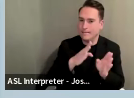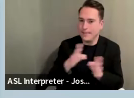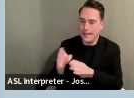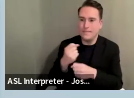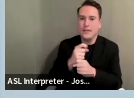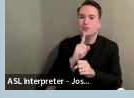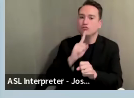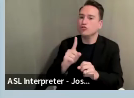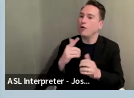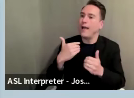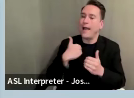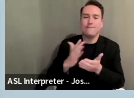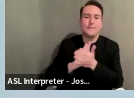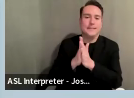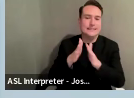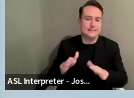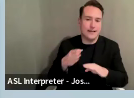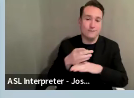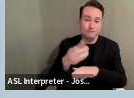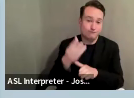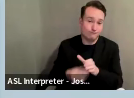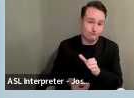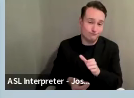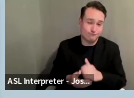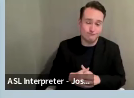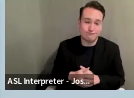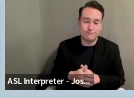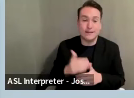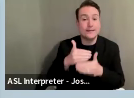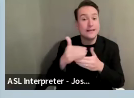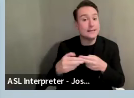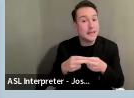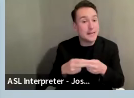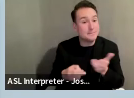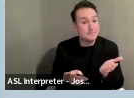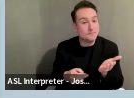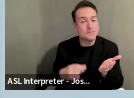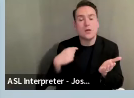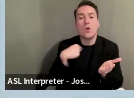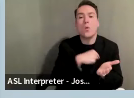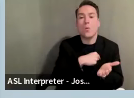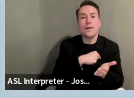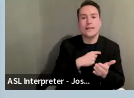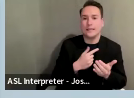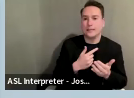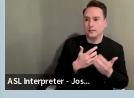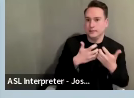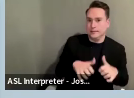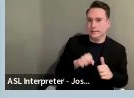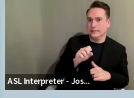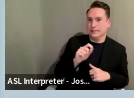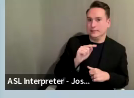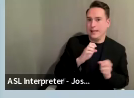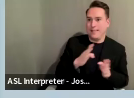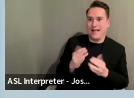down the road. Next slide, please. So we do estate planning now while we're still with it